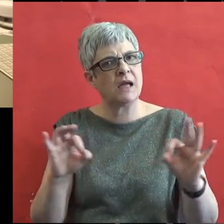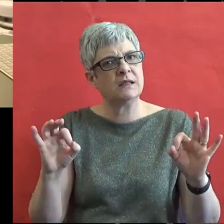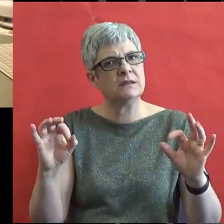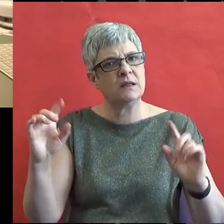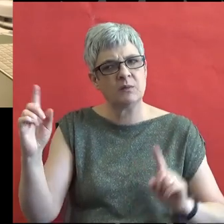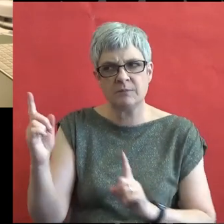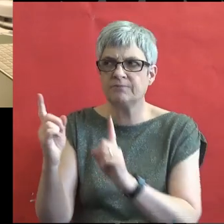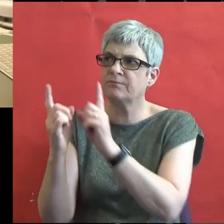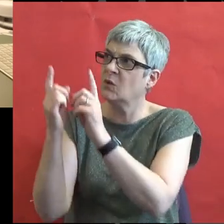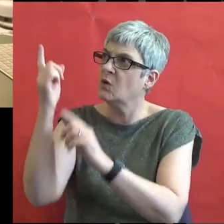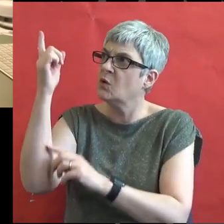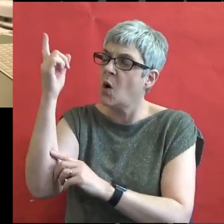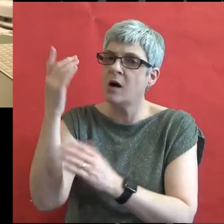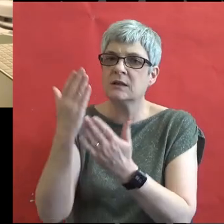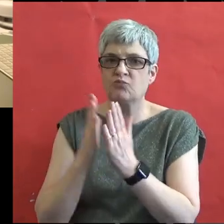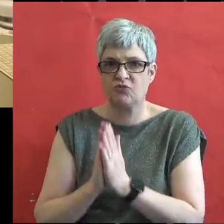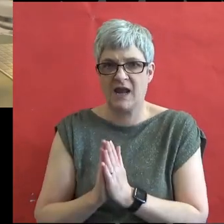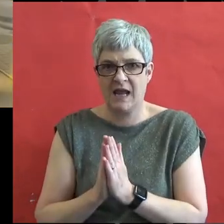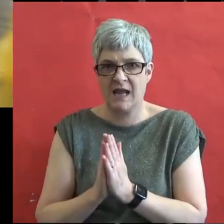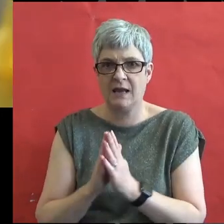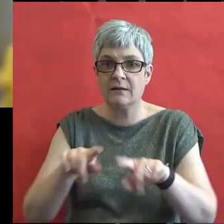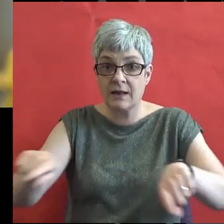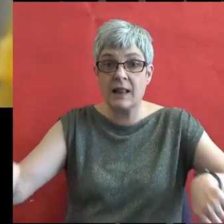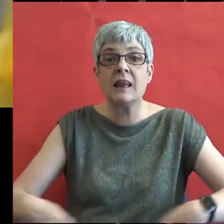in prayer. Let's pray.